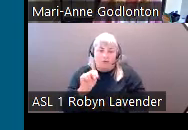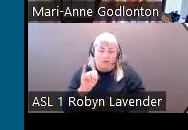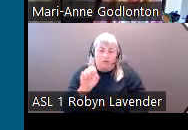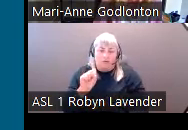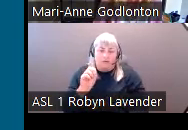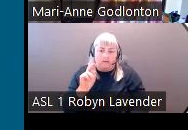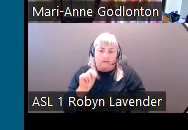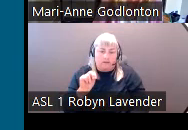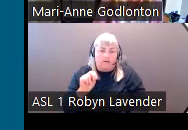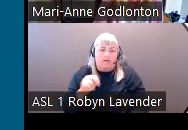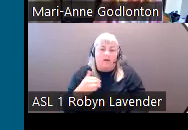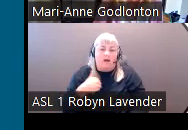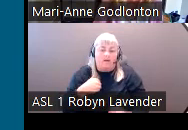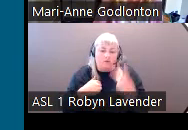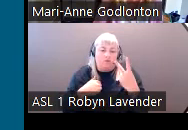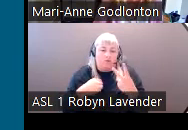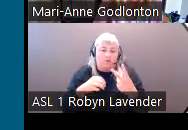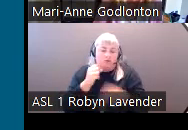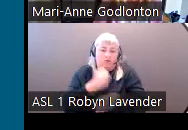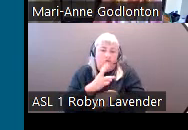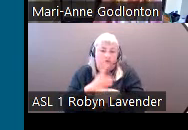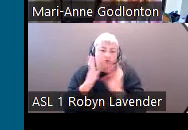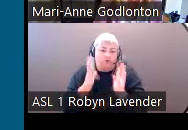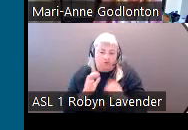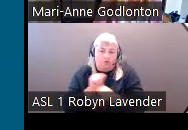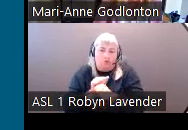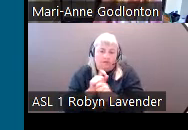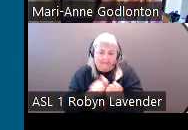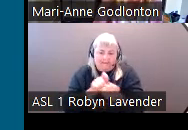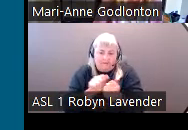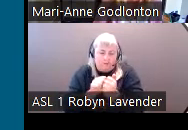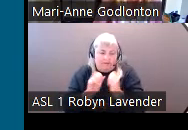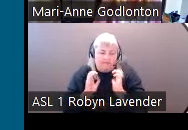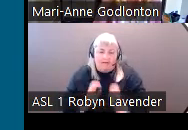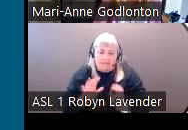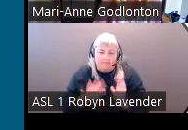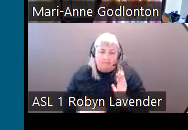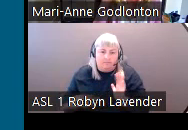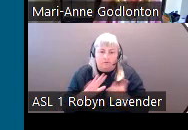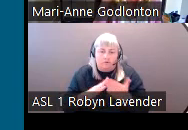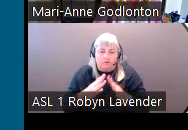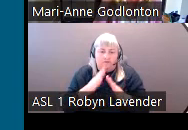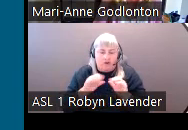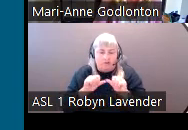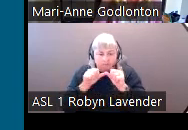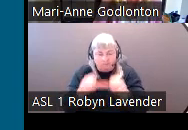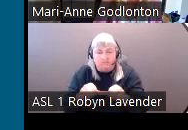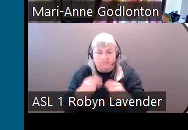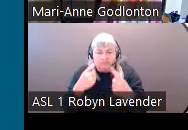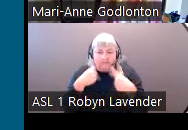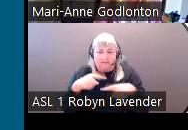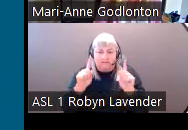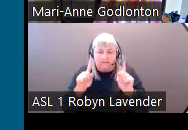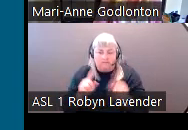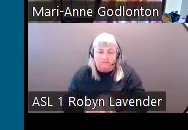We have two social workers that will work specifically with clients in the community to maintain their success. So,